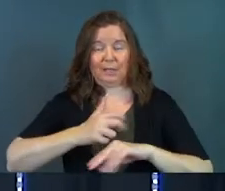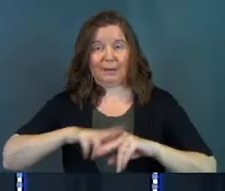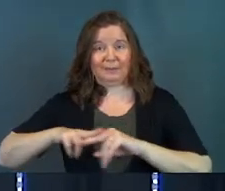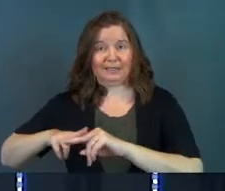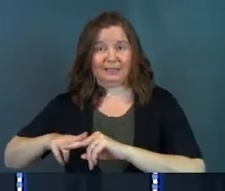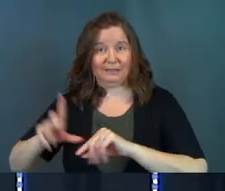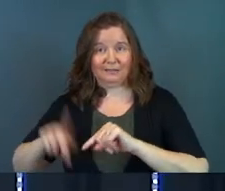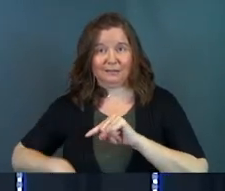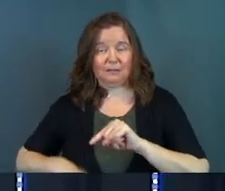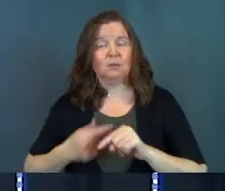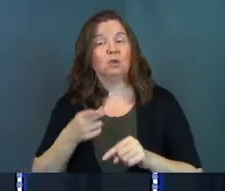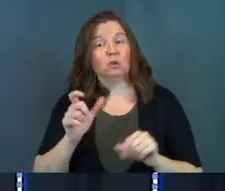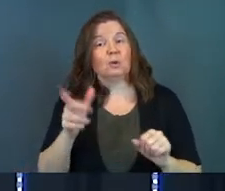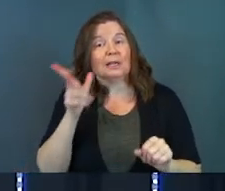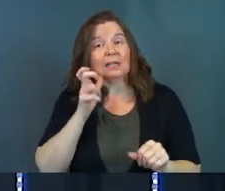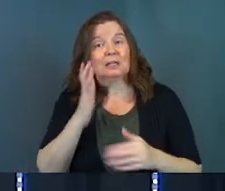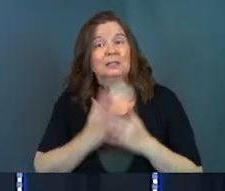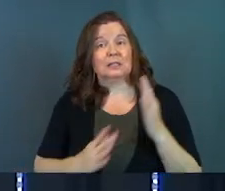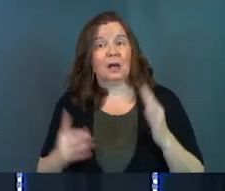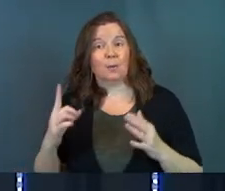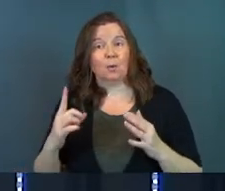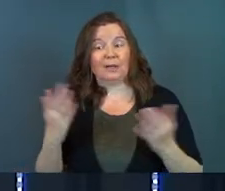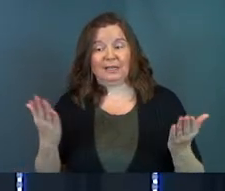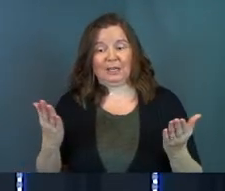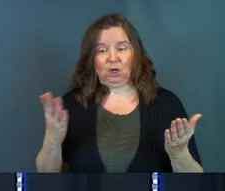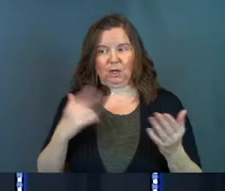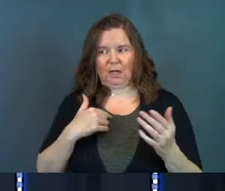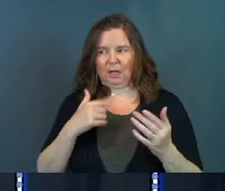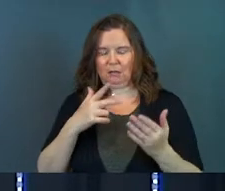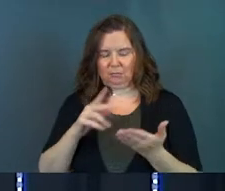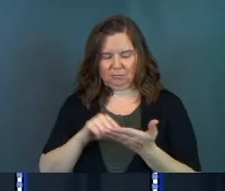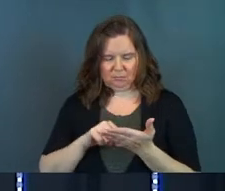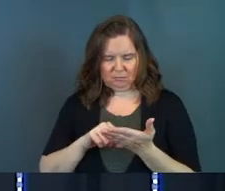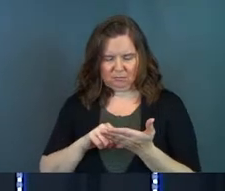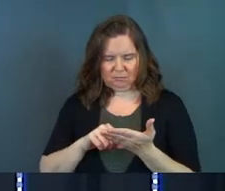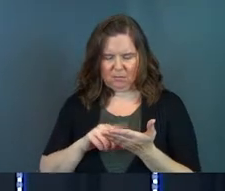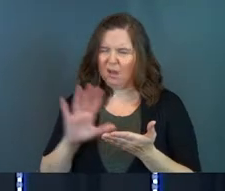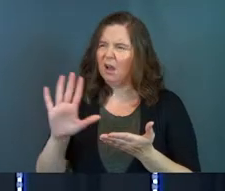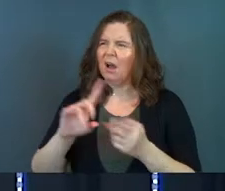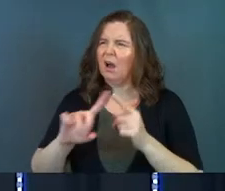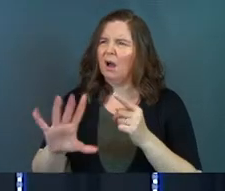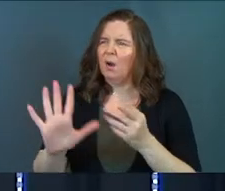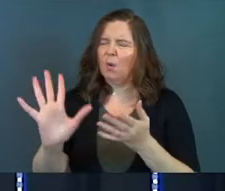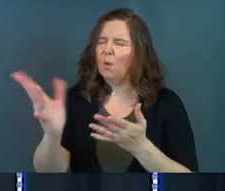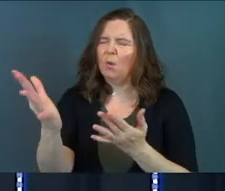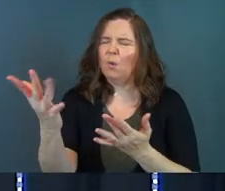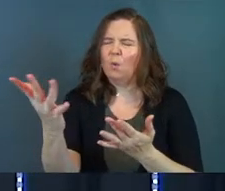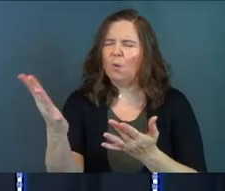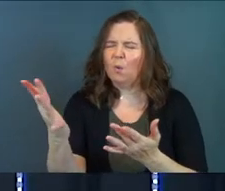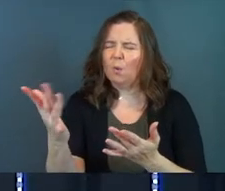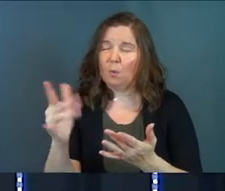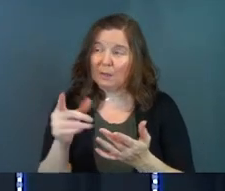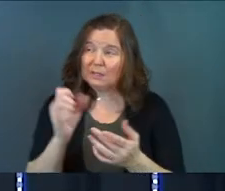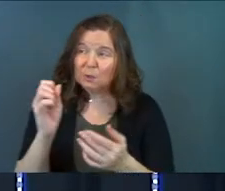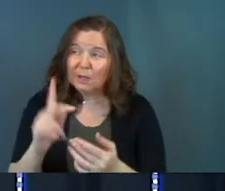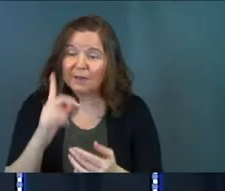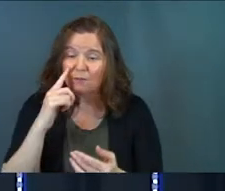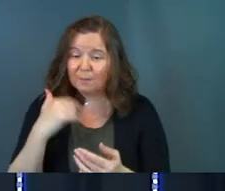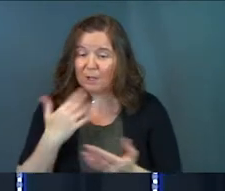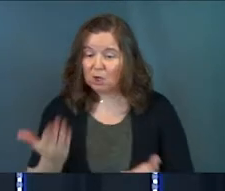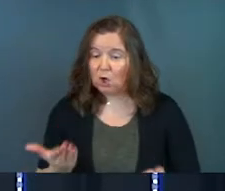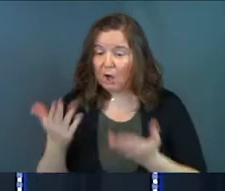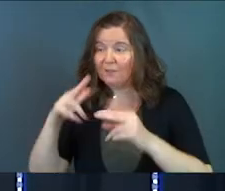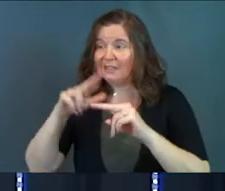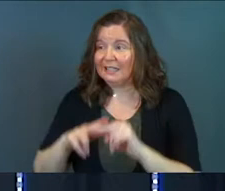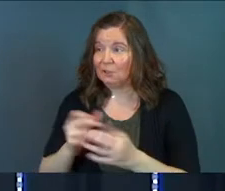seating, right? And you could hear somebody hearing the letter of James and saying, but hey, hold on a second, James. Isn't it okay for me to